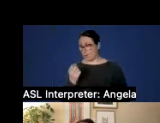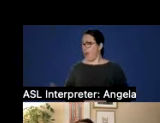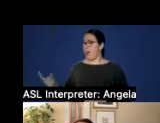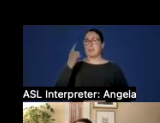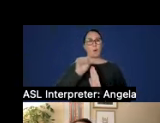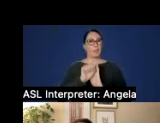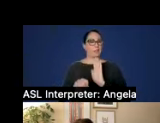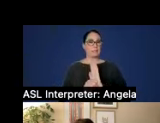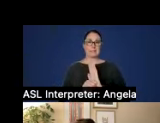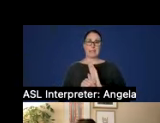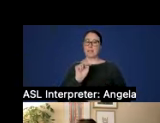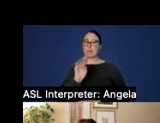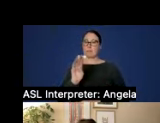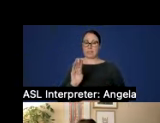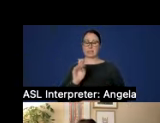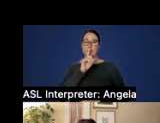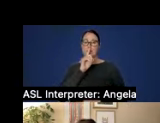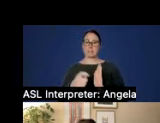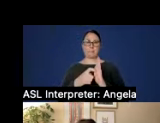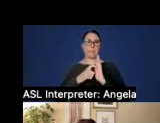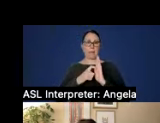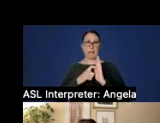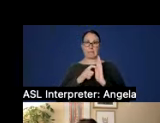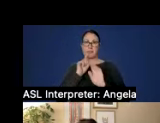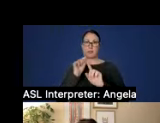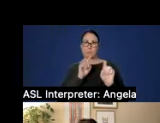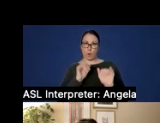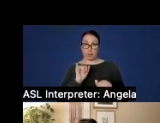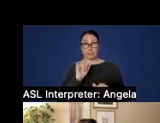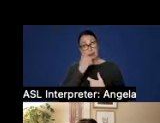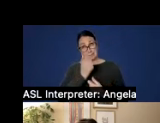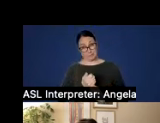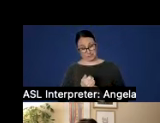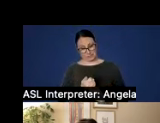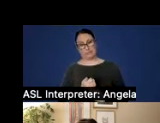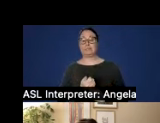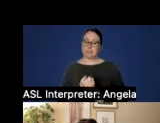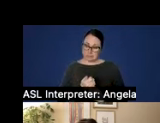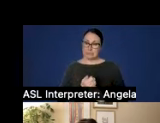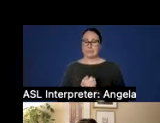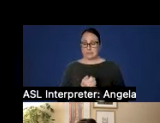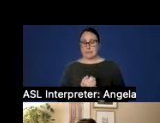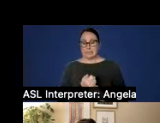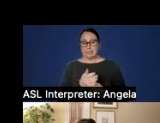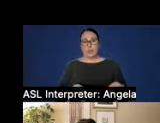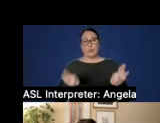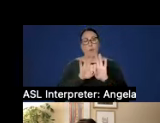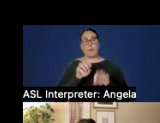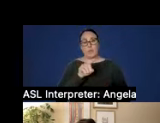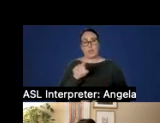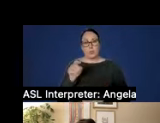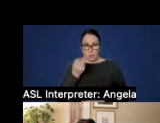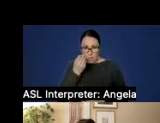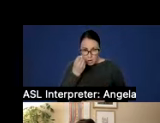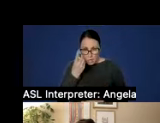a mandated reporter, which is pretty interesting. So it's important for you to understand the rules that